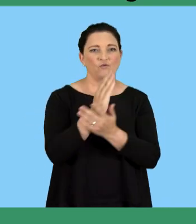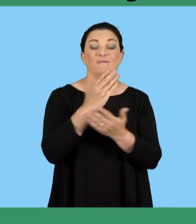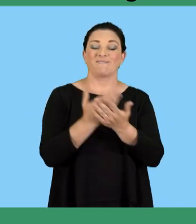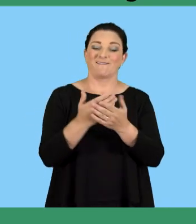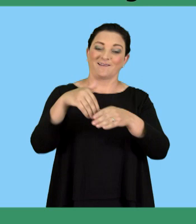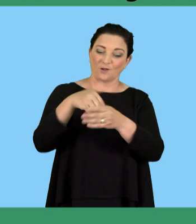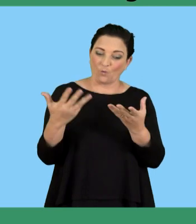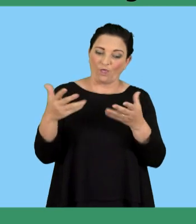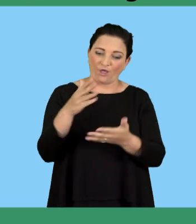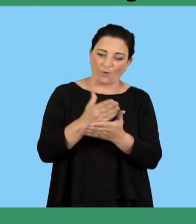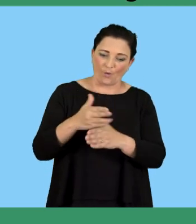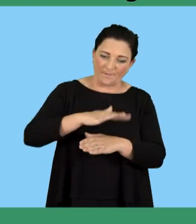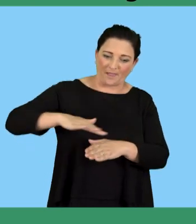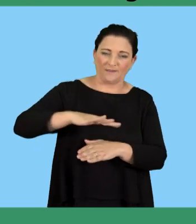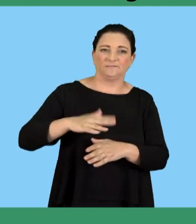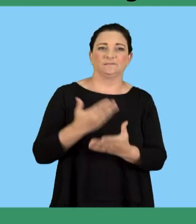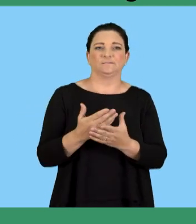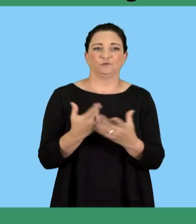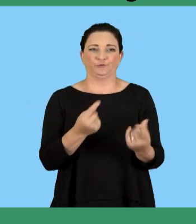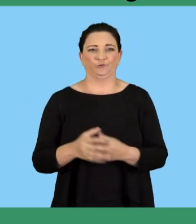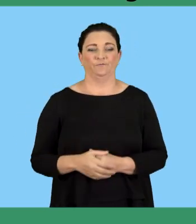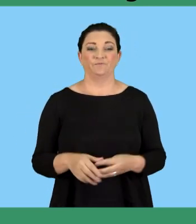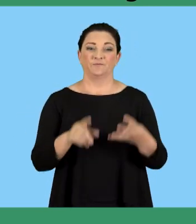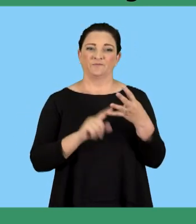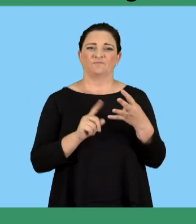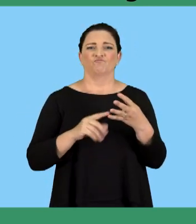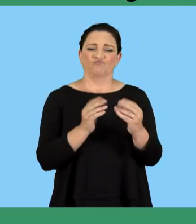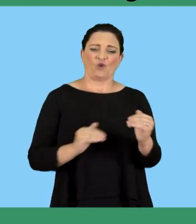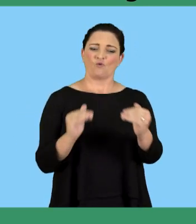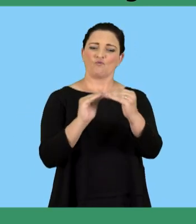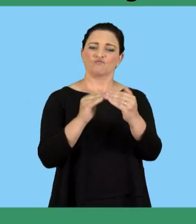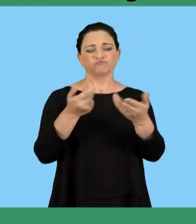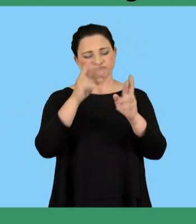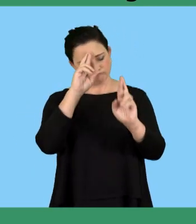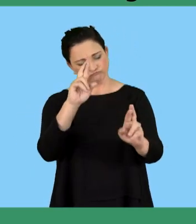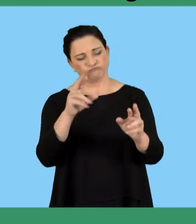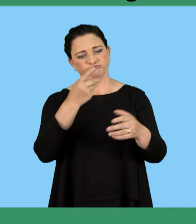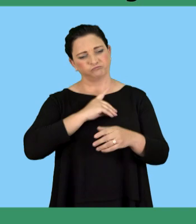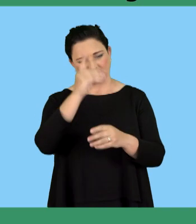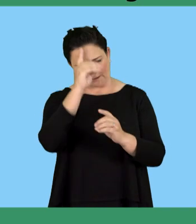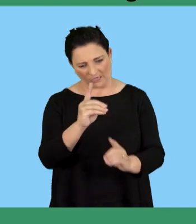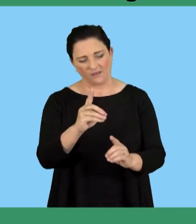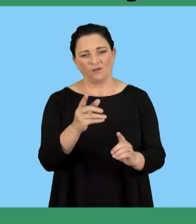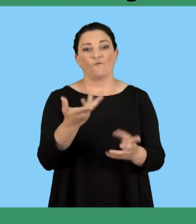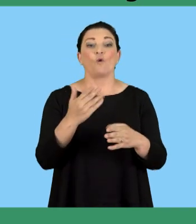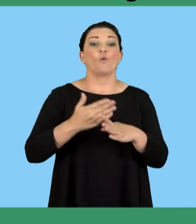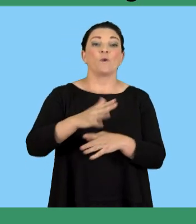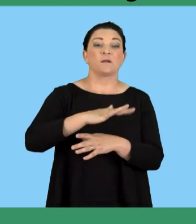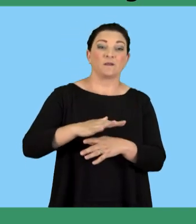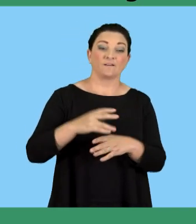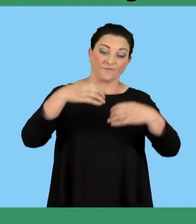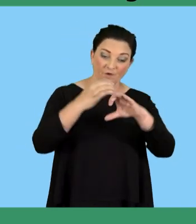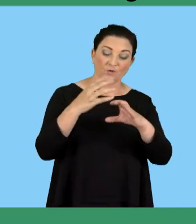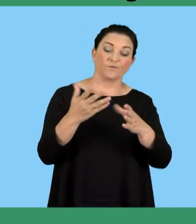should also be able to explain the implications of equality, respect, and dignity in the workplace or